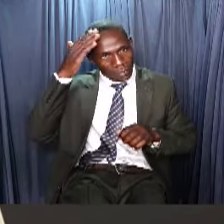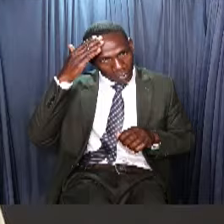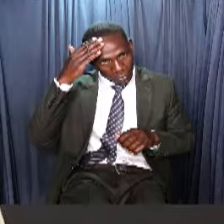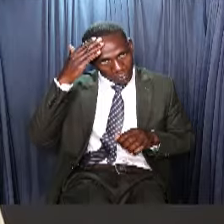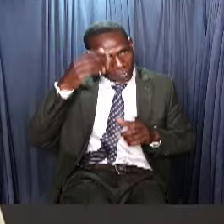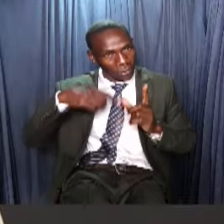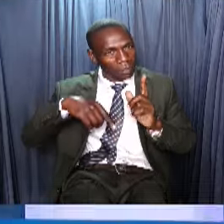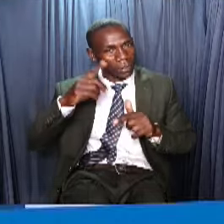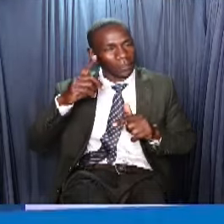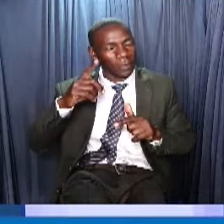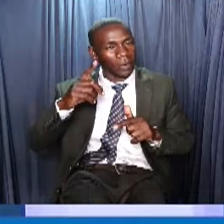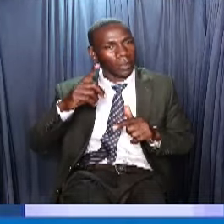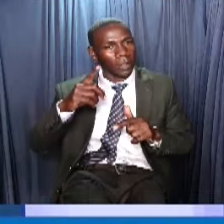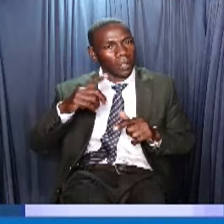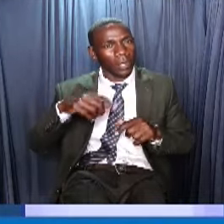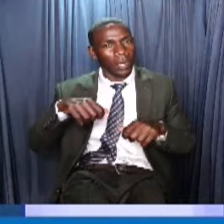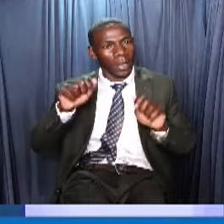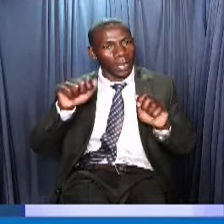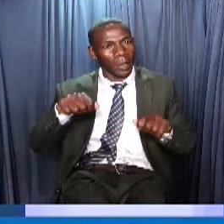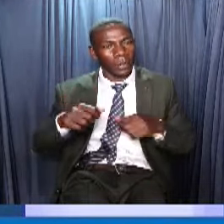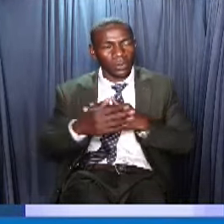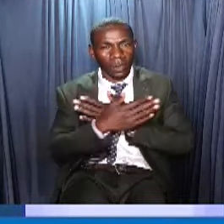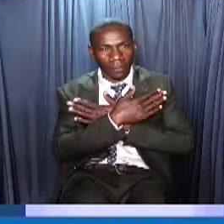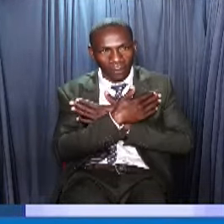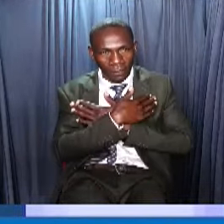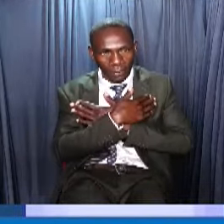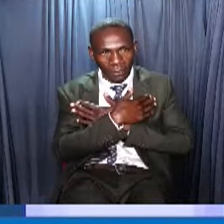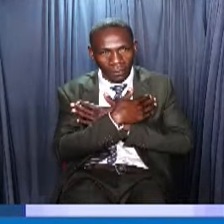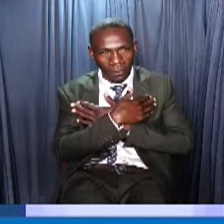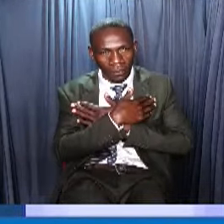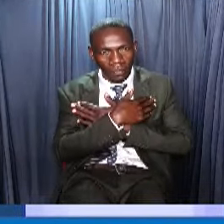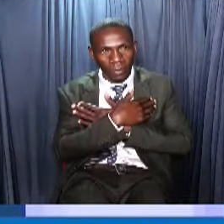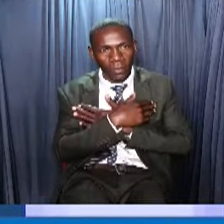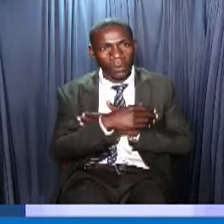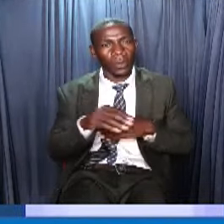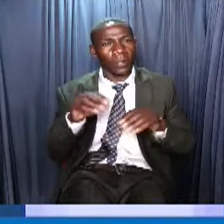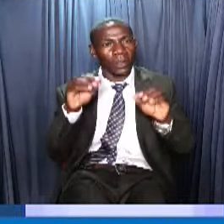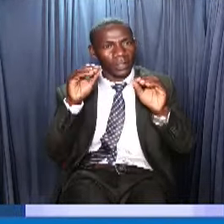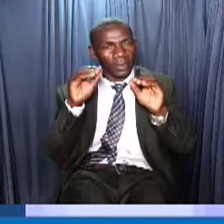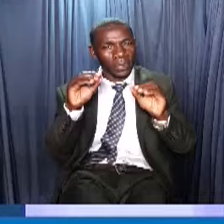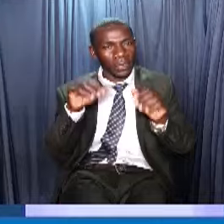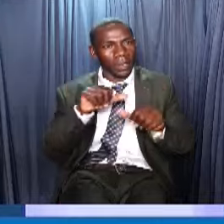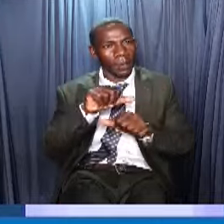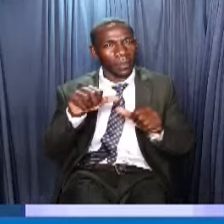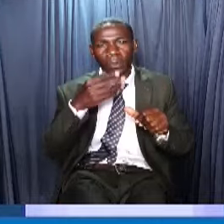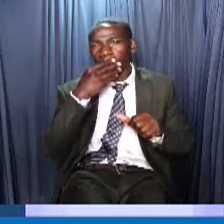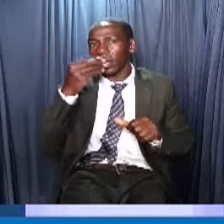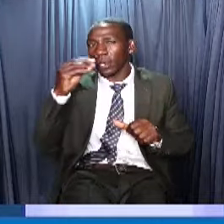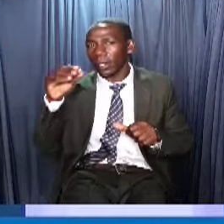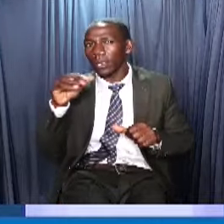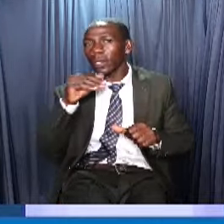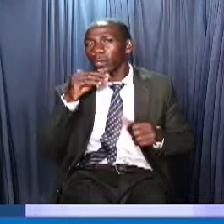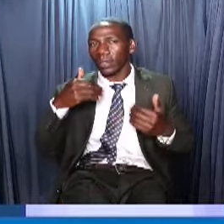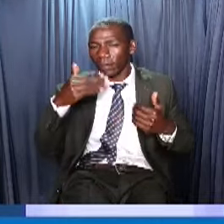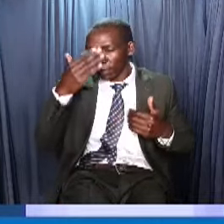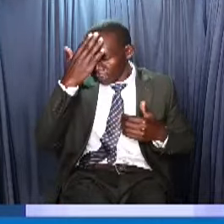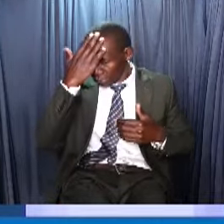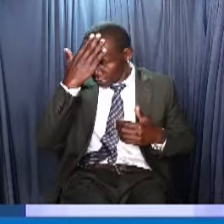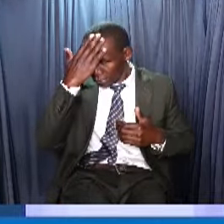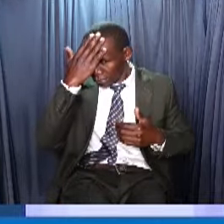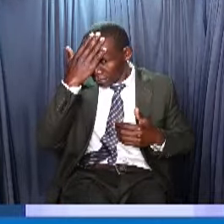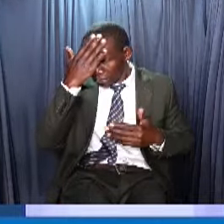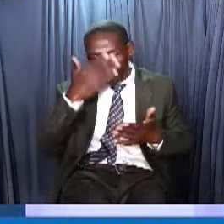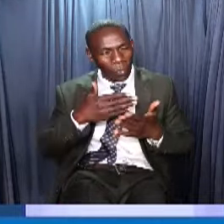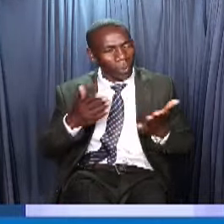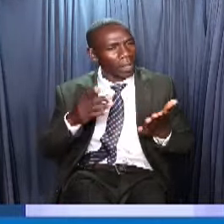angaa kufaulu. At least to succeed. Niweze angaa kupenda. At least to love. Haya utafundishwa lana. Now you will be taught about the curse. Huna kutii. You are not submissive. Ni